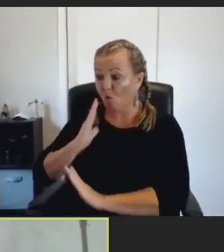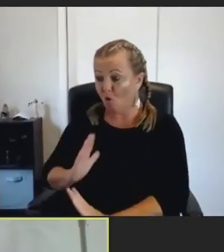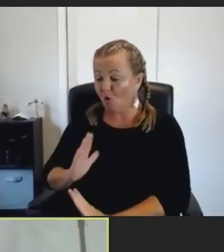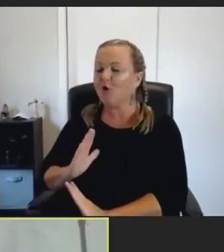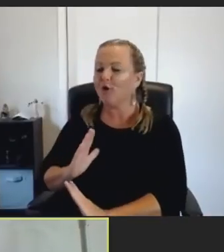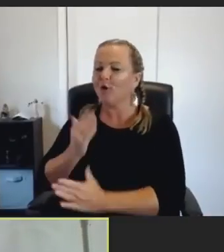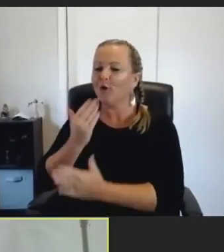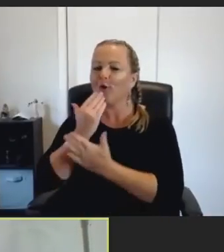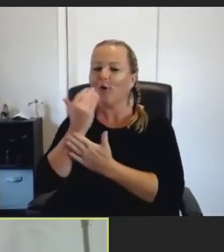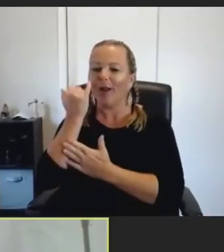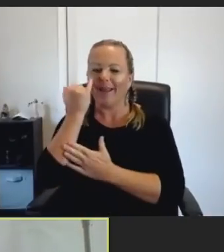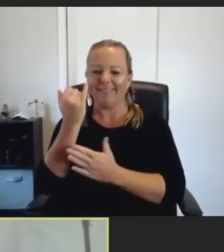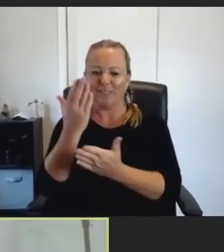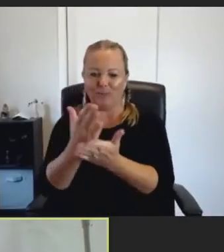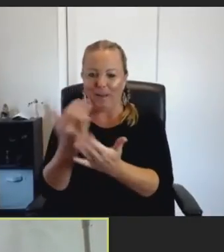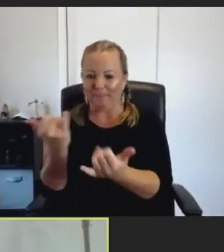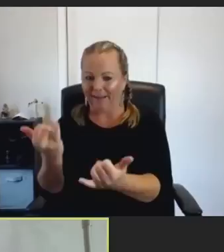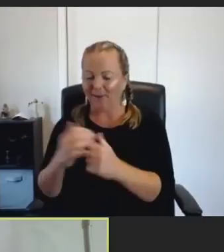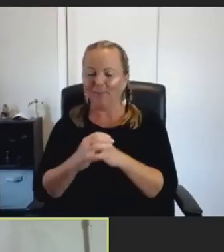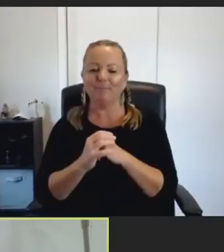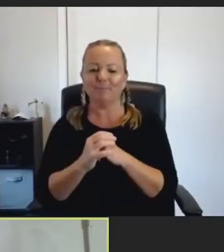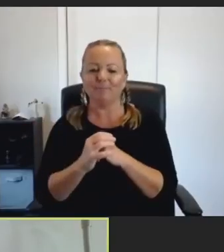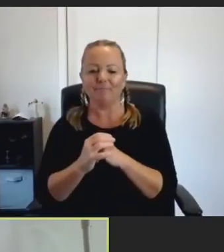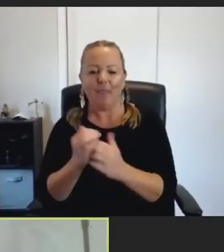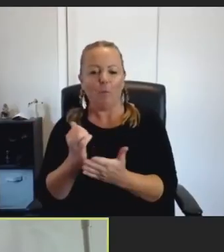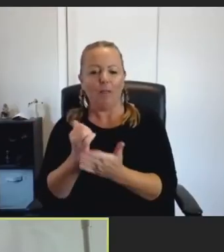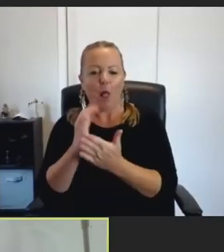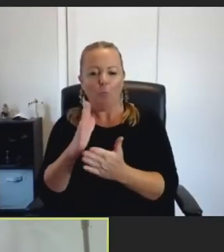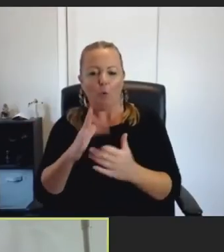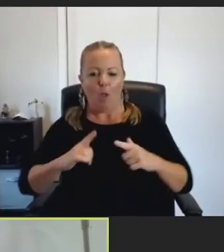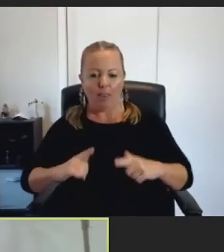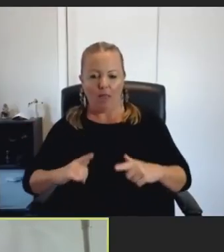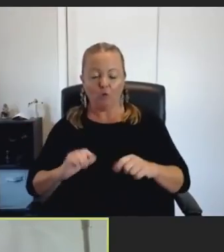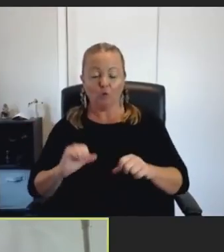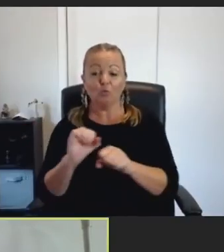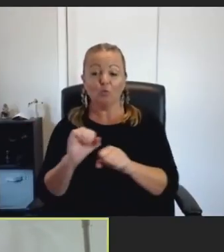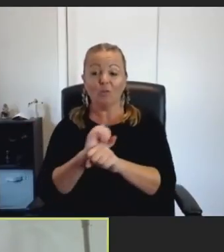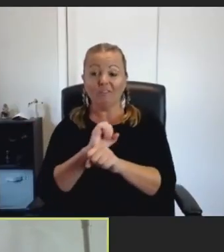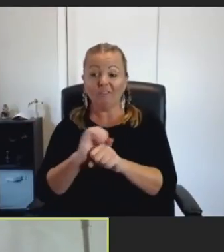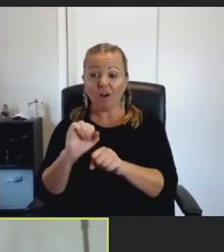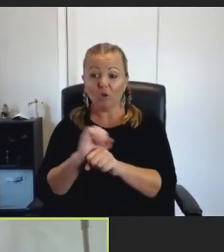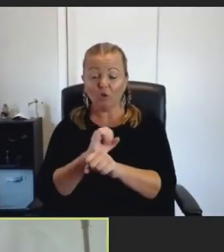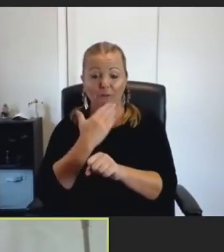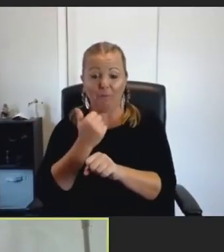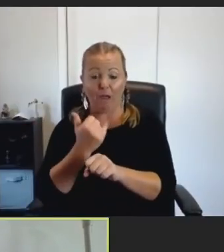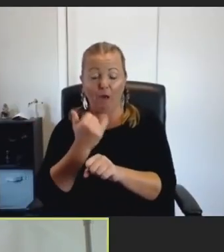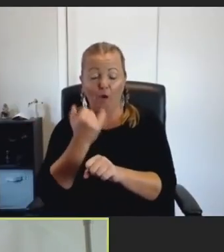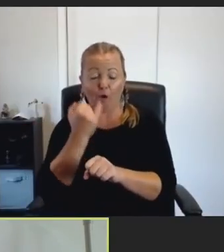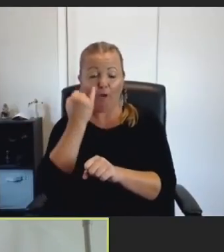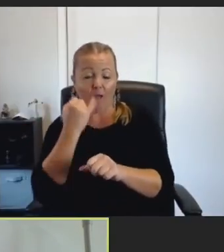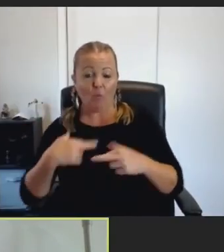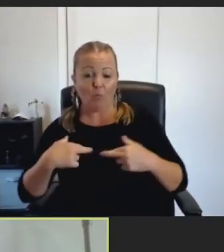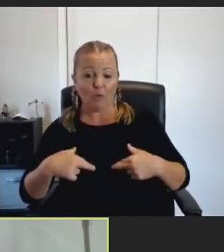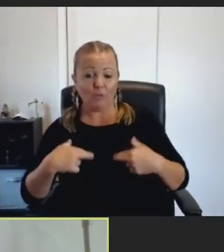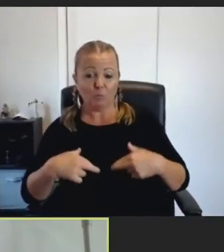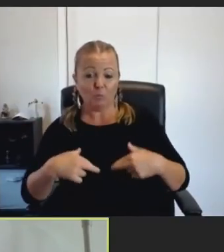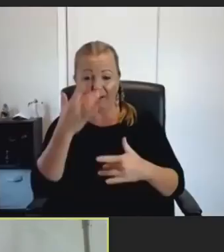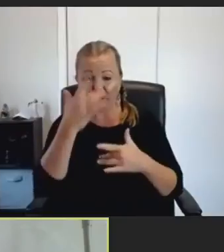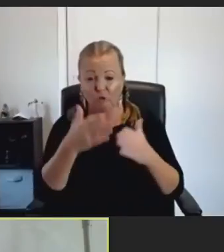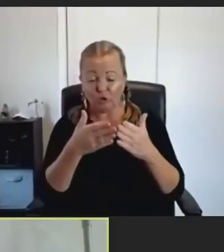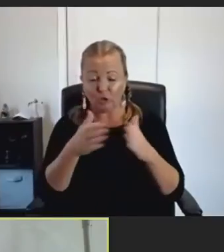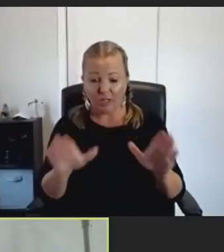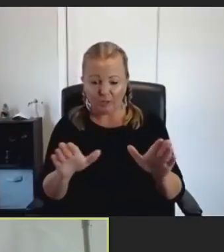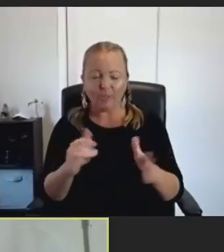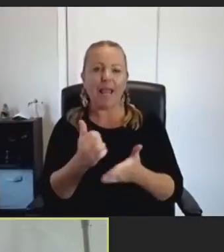idea, great time to stop doing that. Will help your lungs to function better if you have respiratory illnesses in general. It will also help your immune system